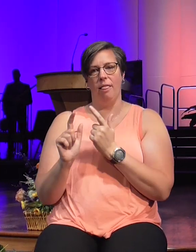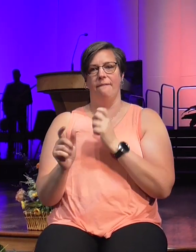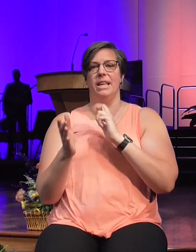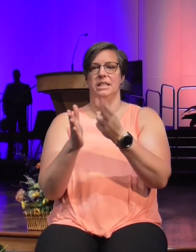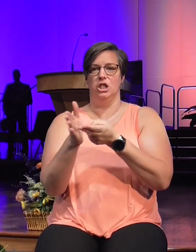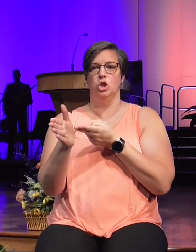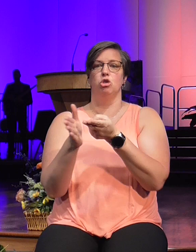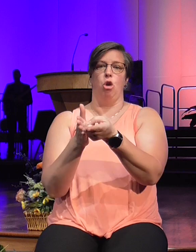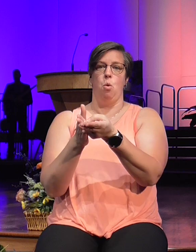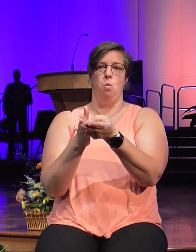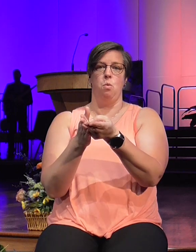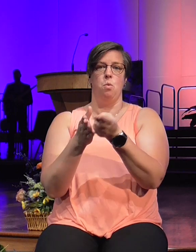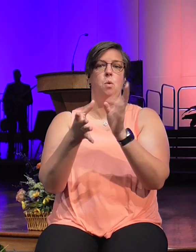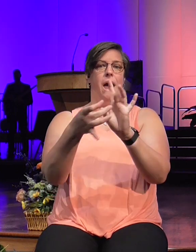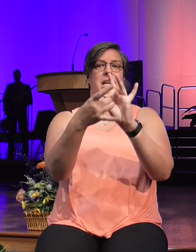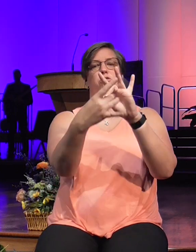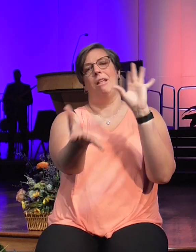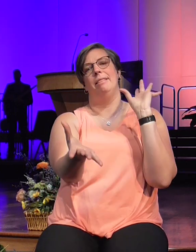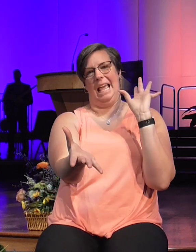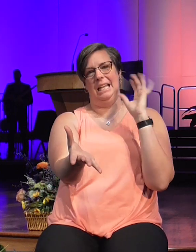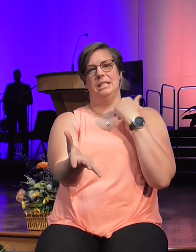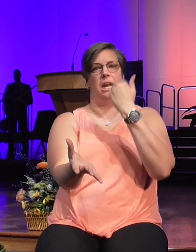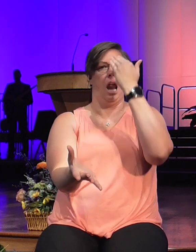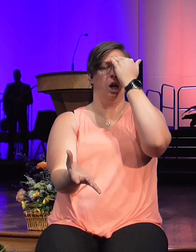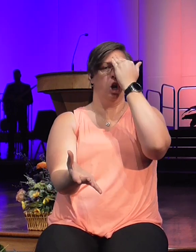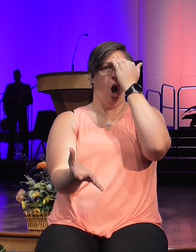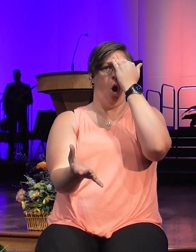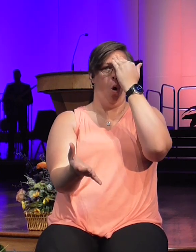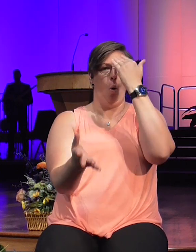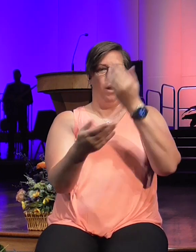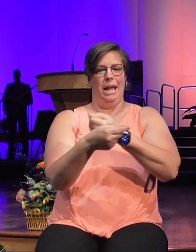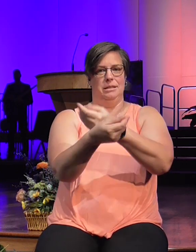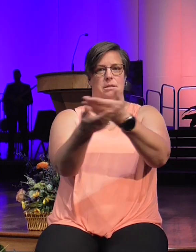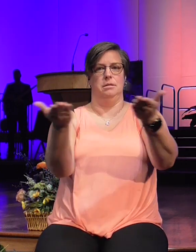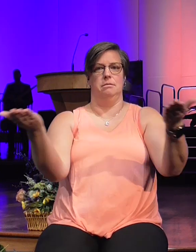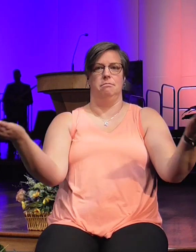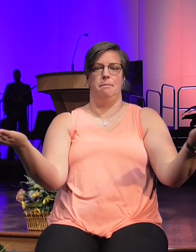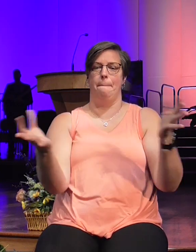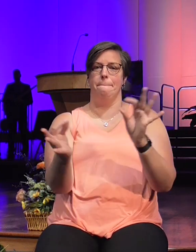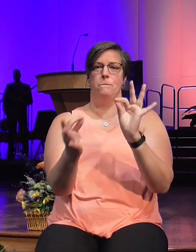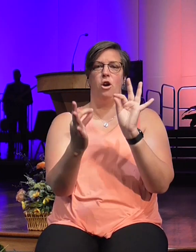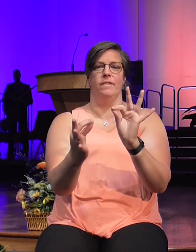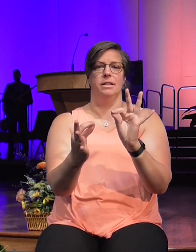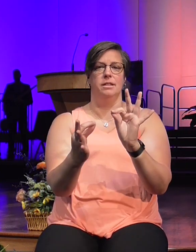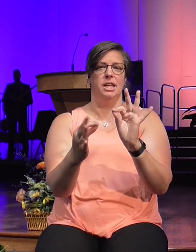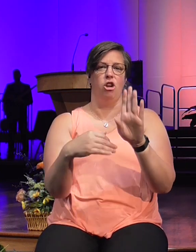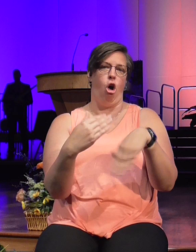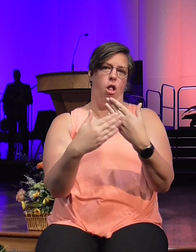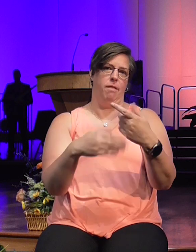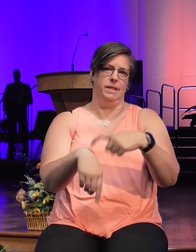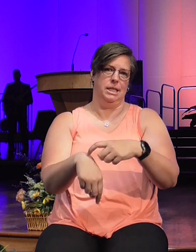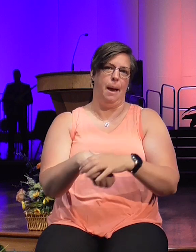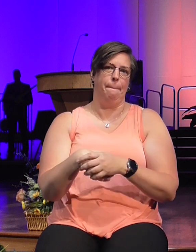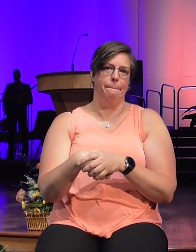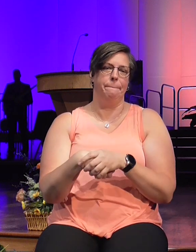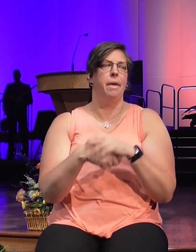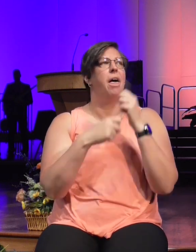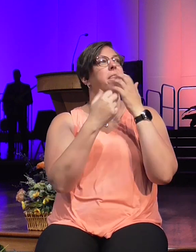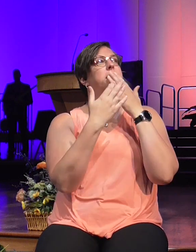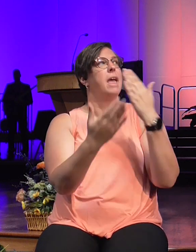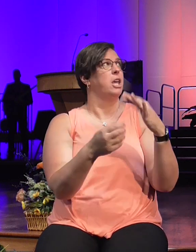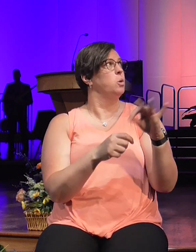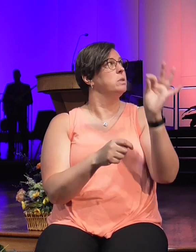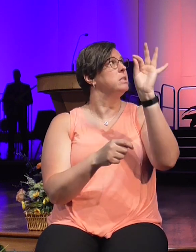this prayer knowing that it is unfolding perfectly all the time. Thank you,